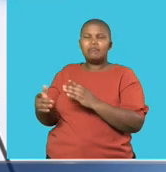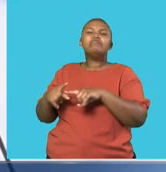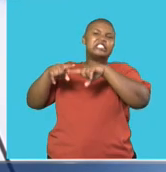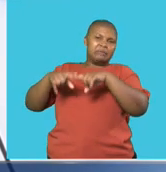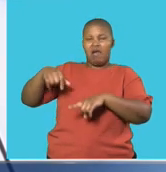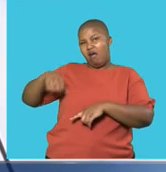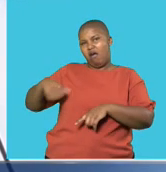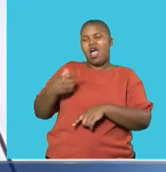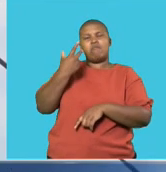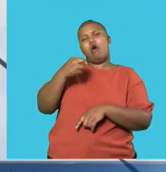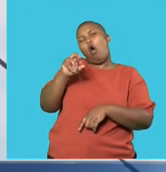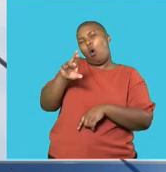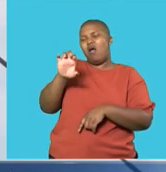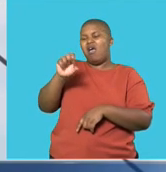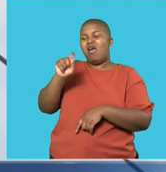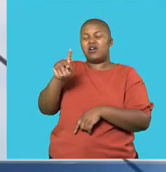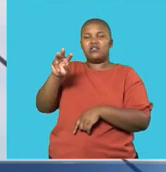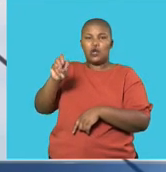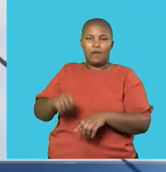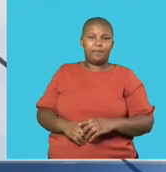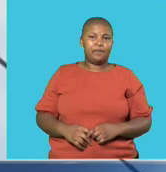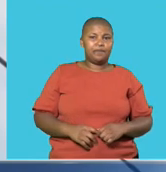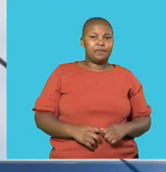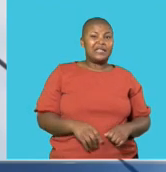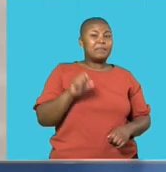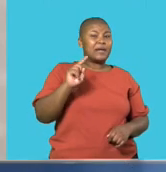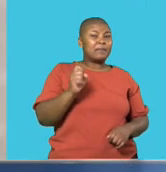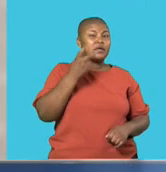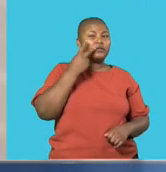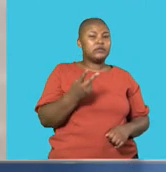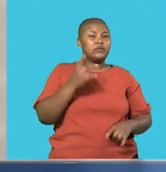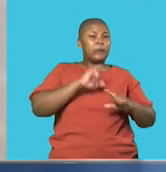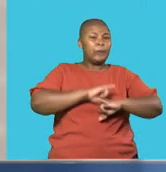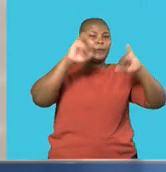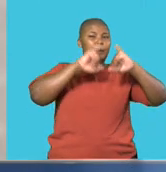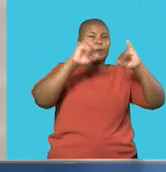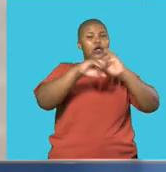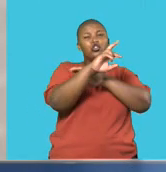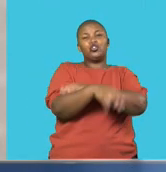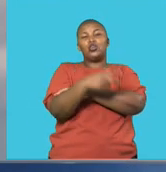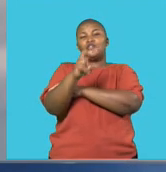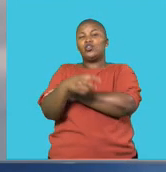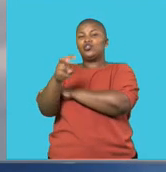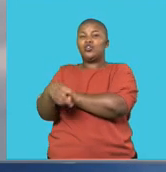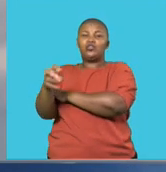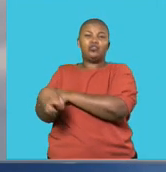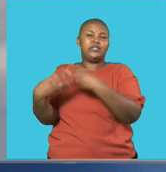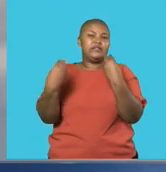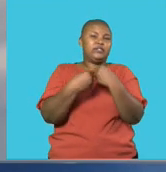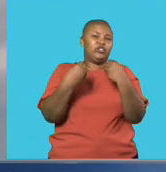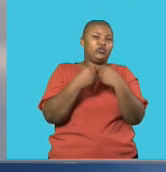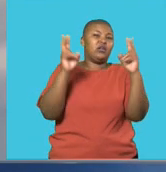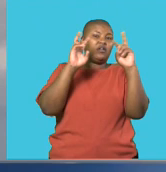local municipalities. This goes to show that the rampant scourge of theft of electricity infrastructure is really widespread and very